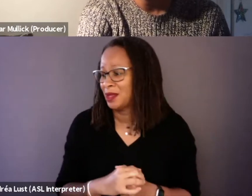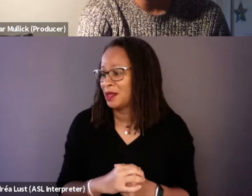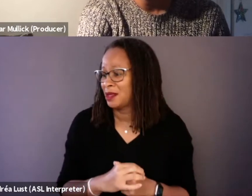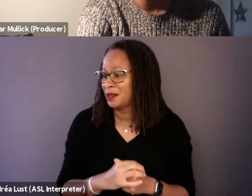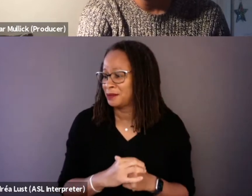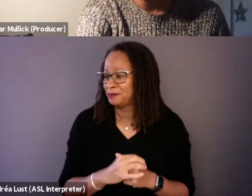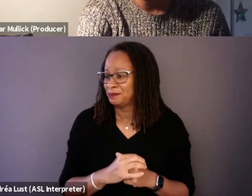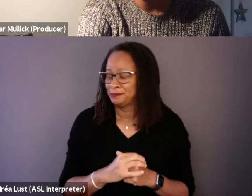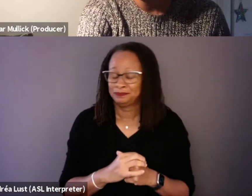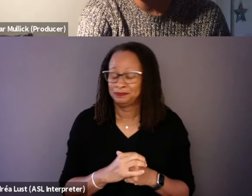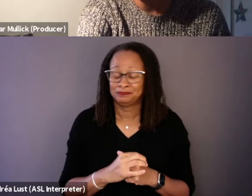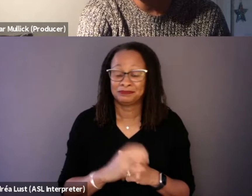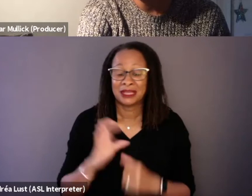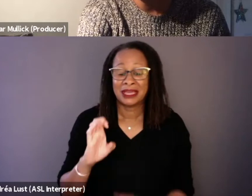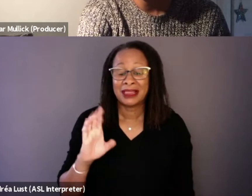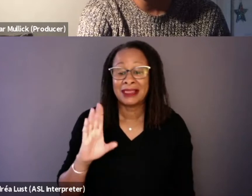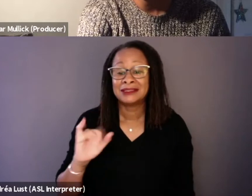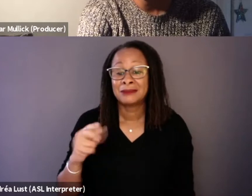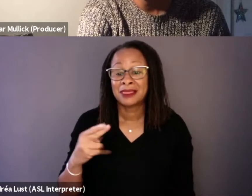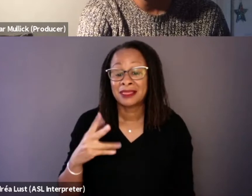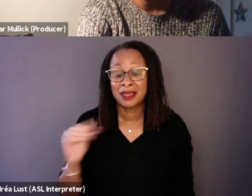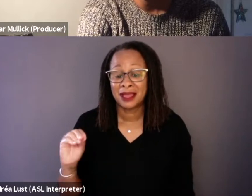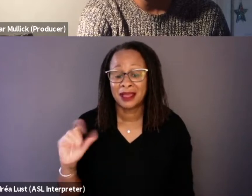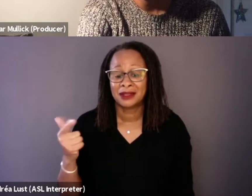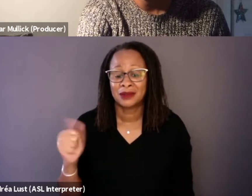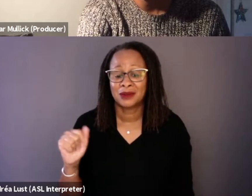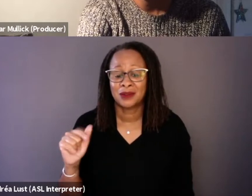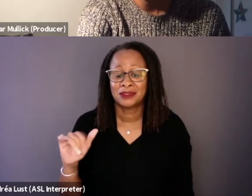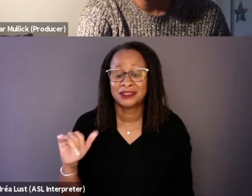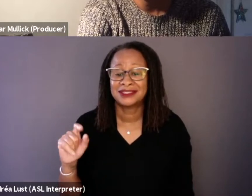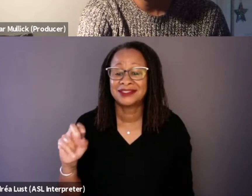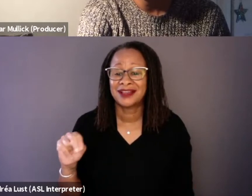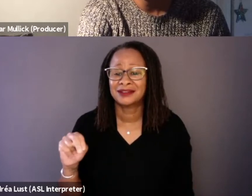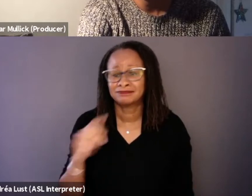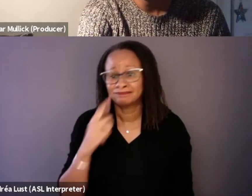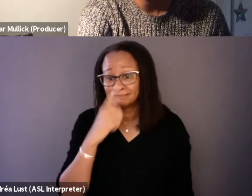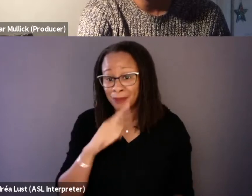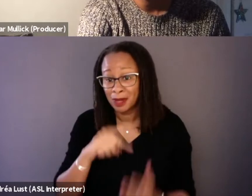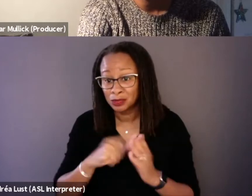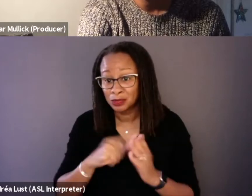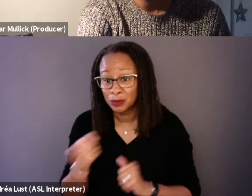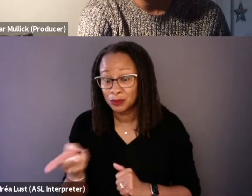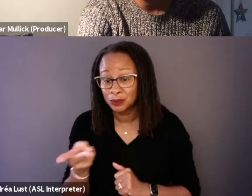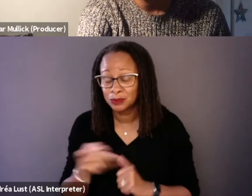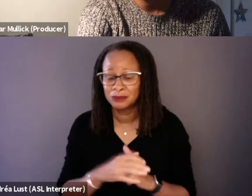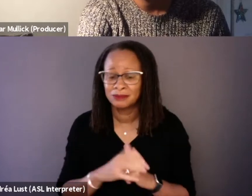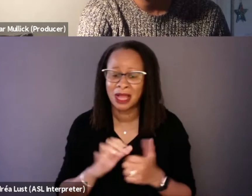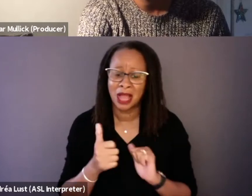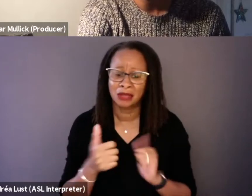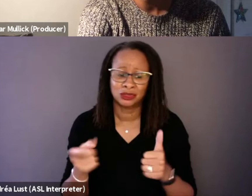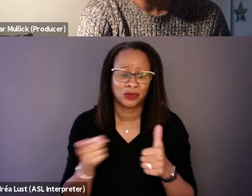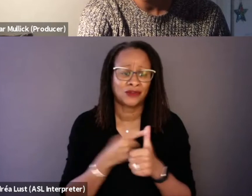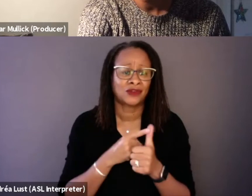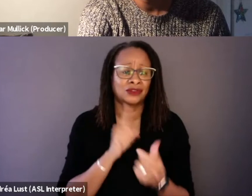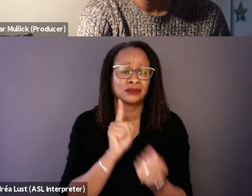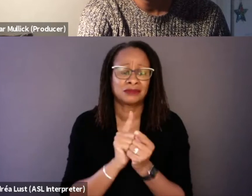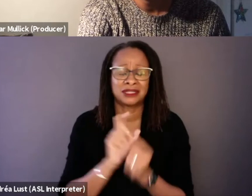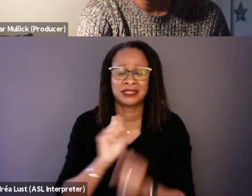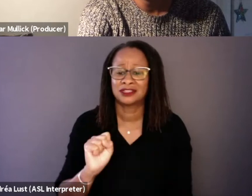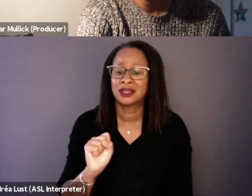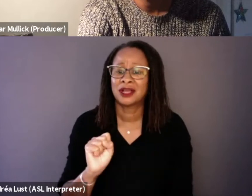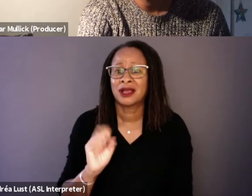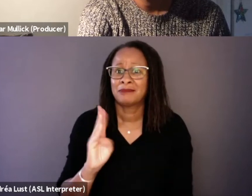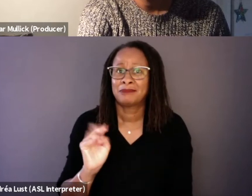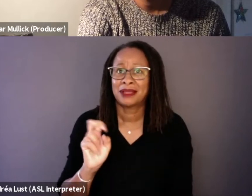Elizabeth and Gulistan, let me start with you, if I might. How did you first meet Shaista and